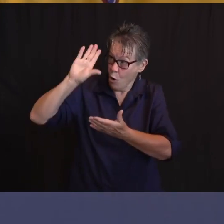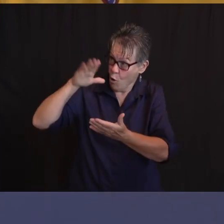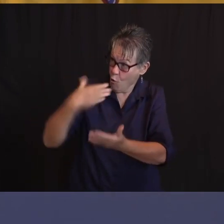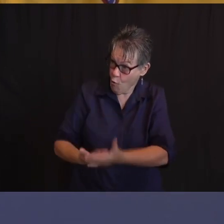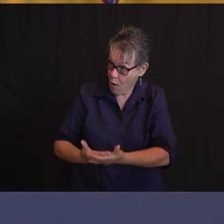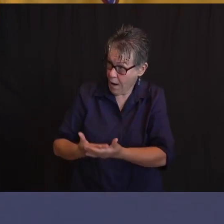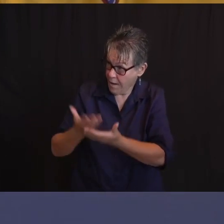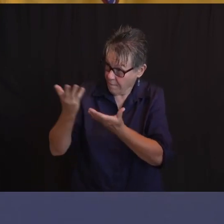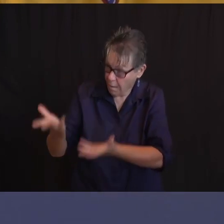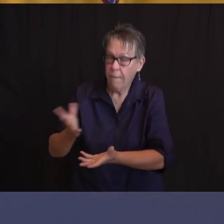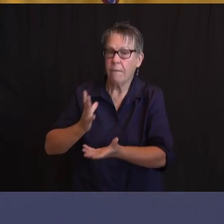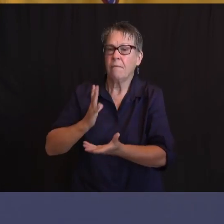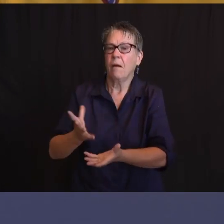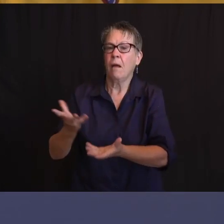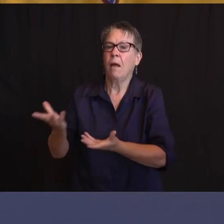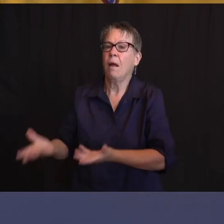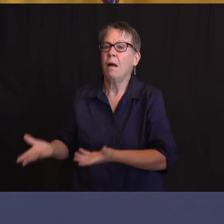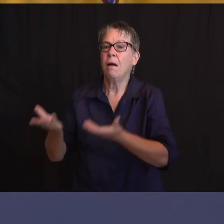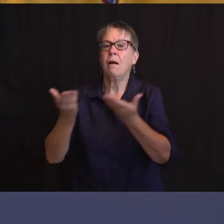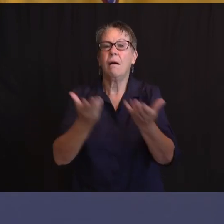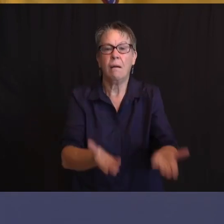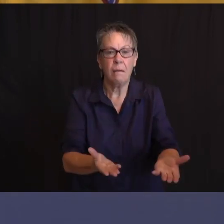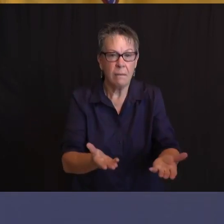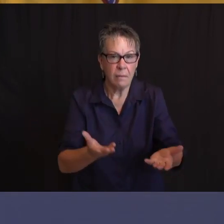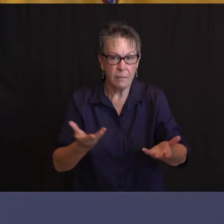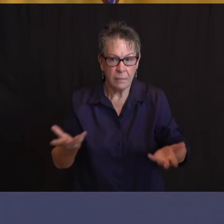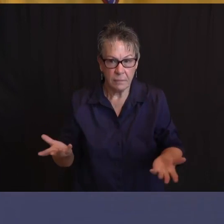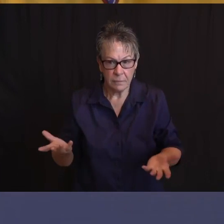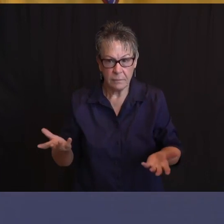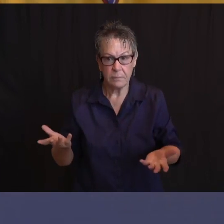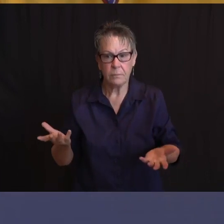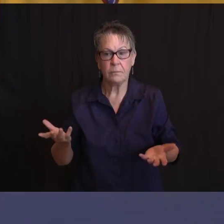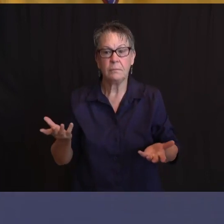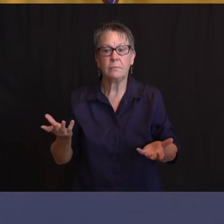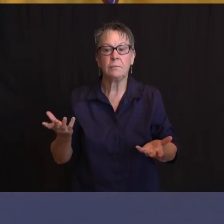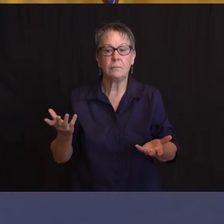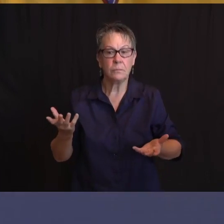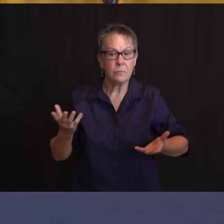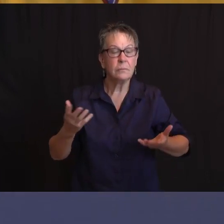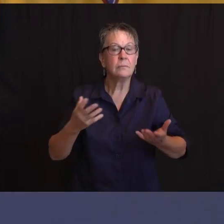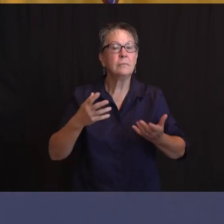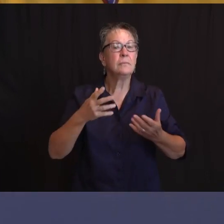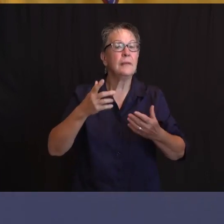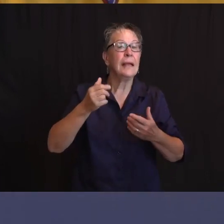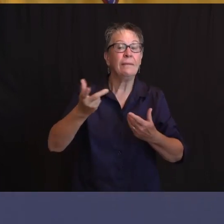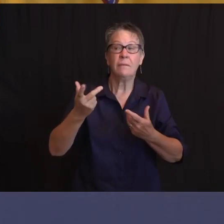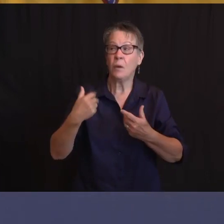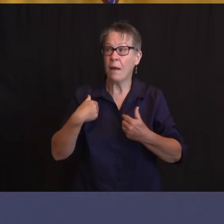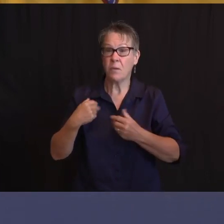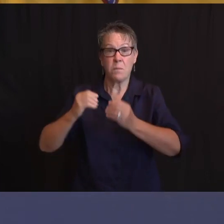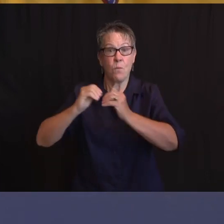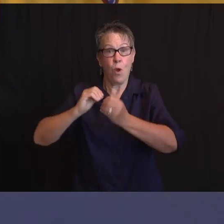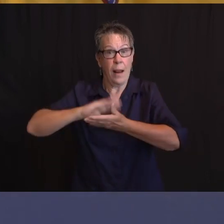that I've got, but if we have something out of Department of Ed, we'll come back to you. You good? Come on, way to the back, and then we'll come over to you,